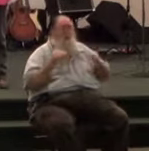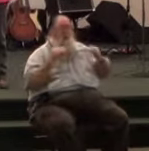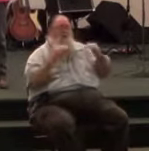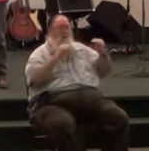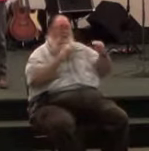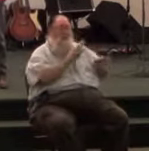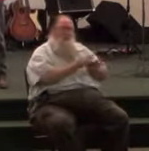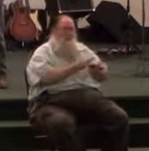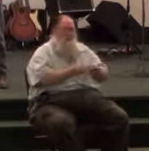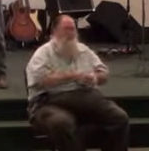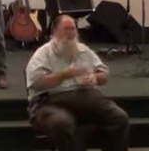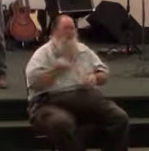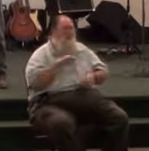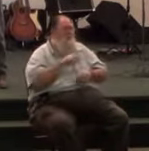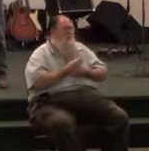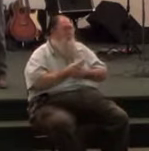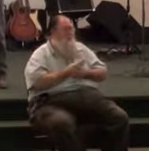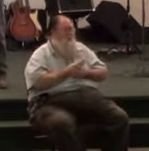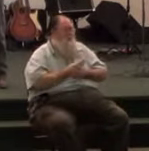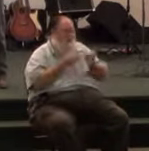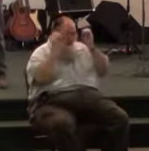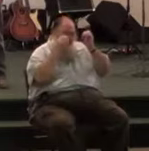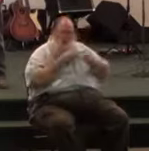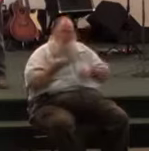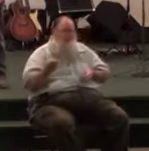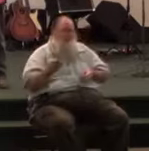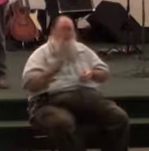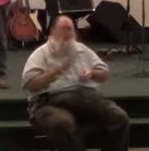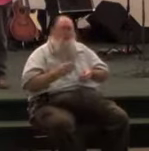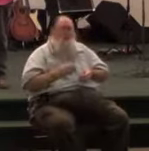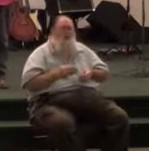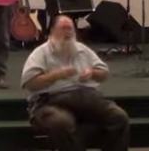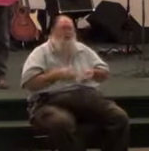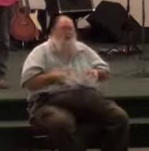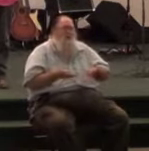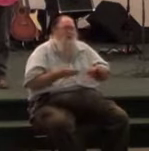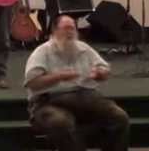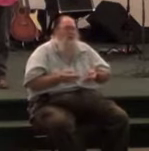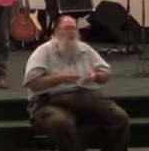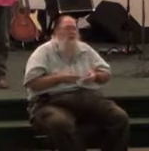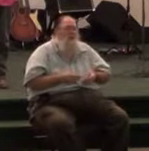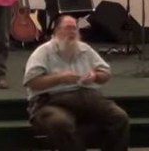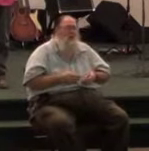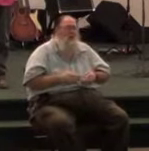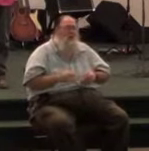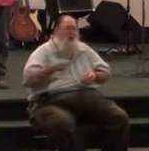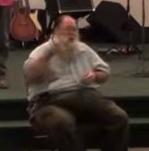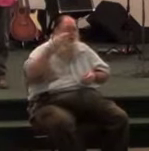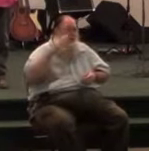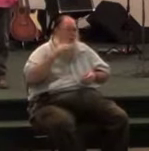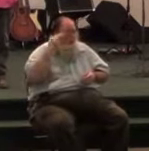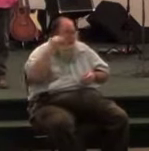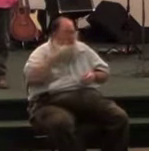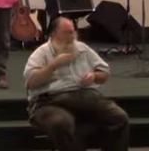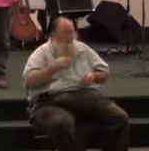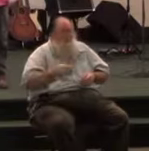And it's my job to mentor you and get you higher so you can continue to get others higher. Never